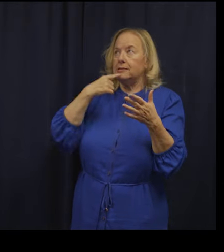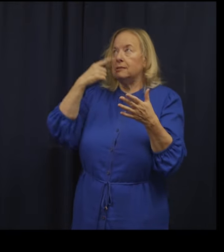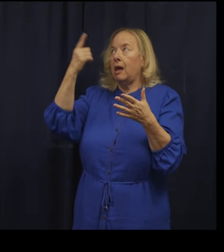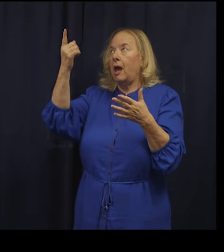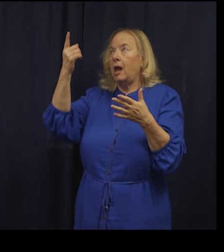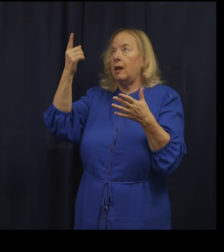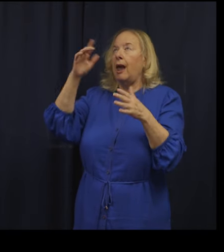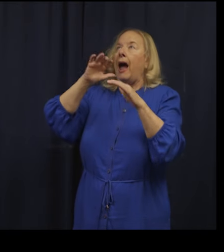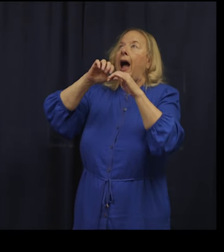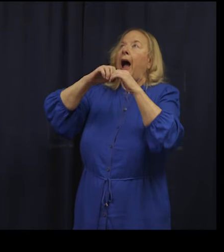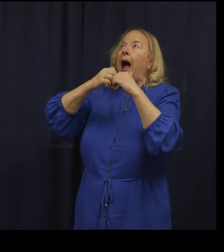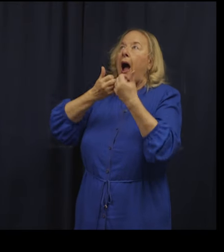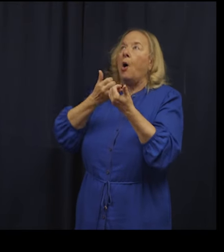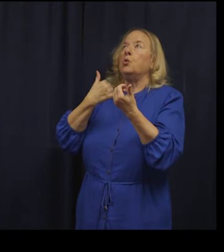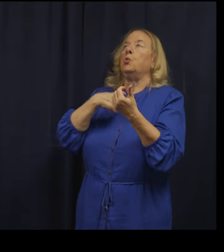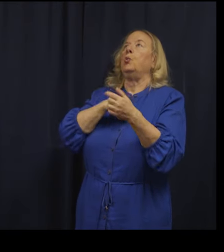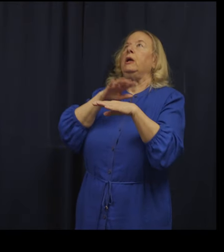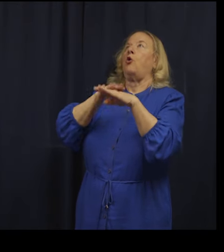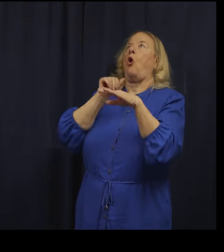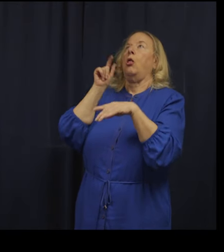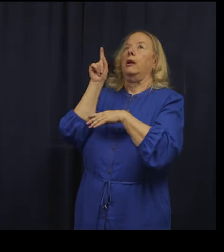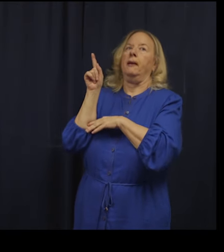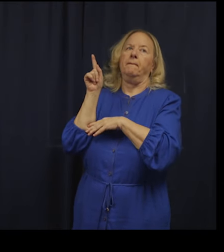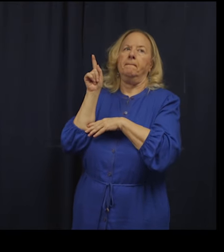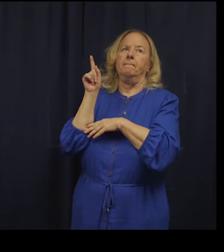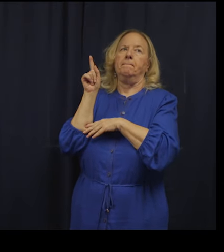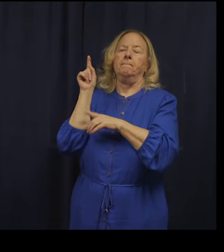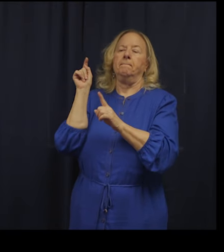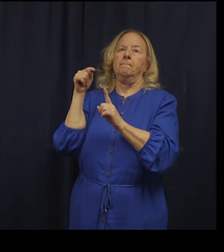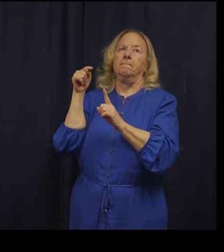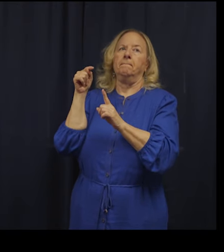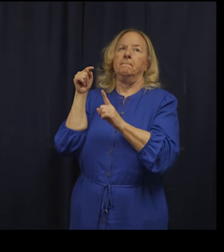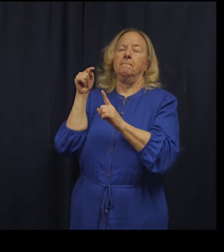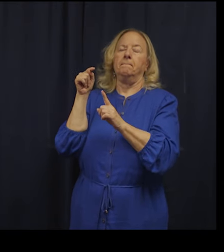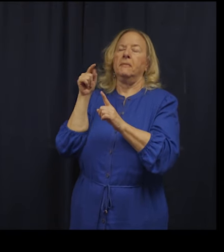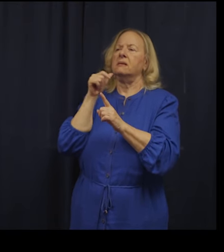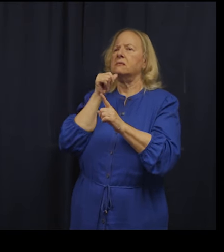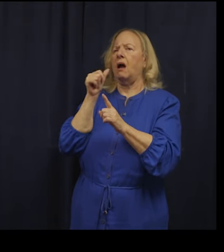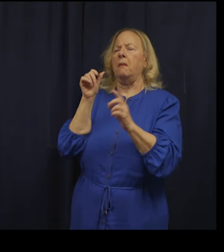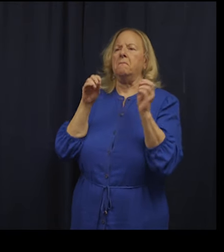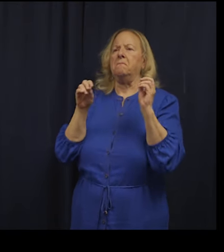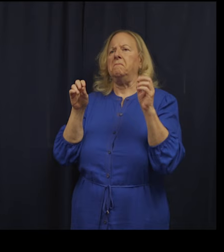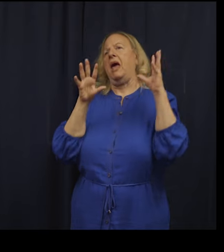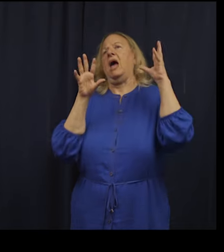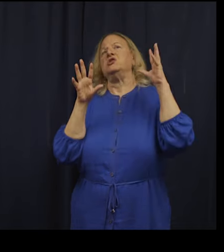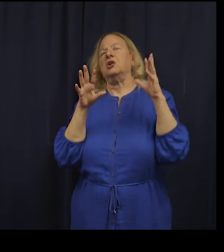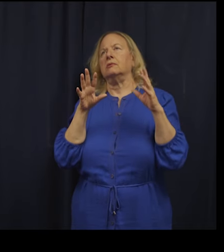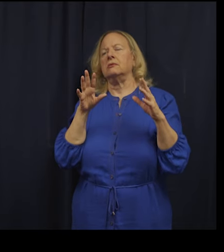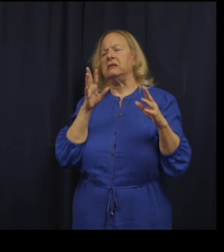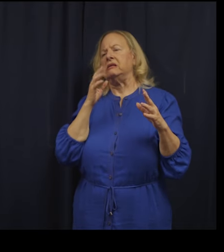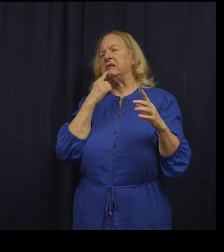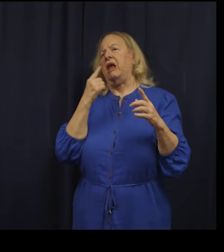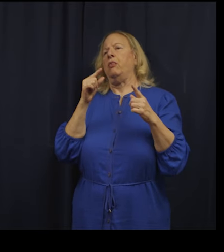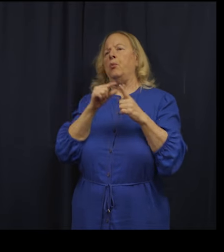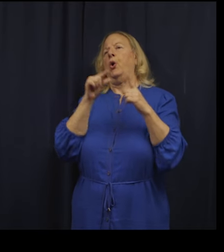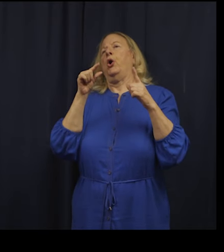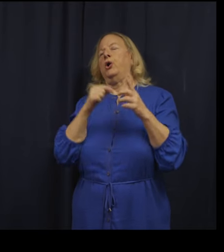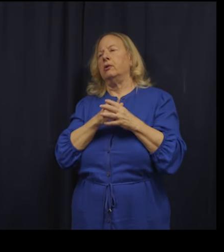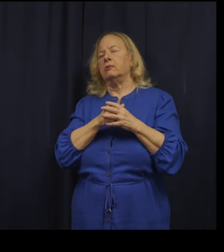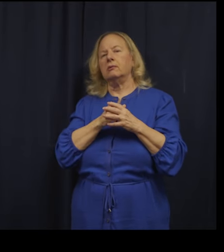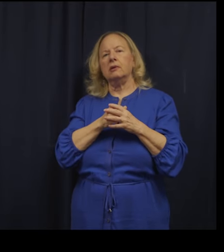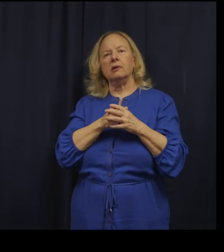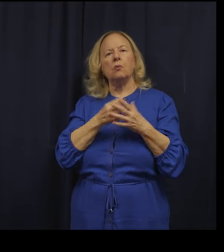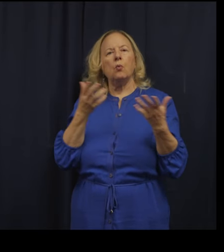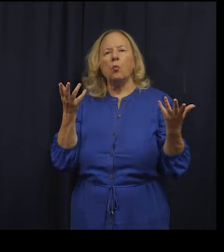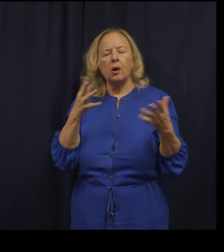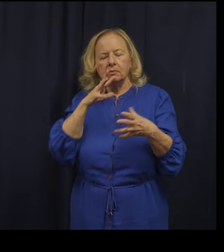call upon the name of the Lord. That's the thing. It's not some magical formula, just say the words. There's the